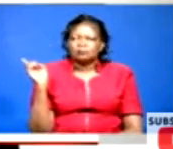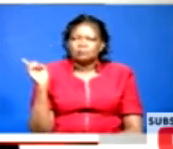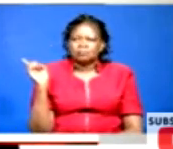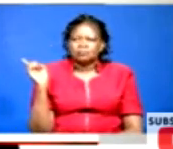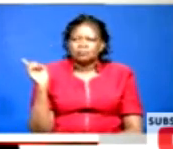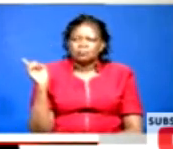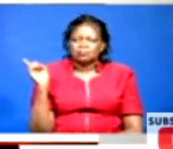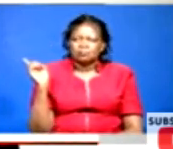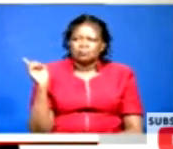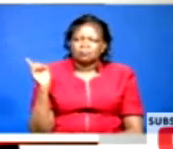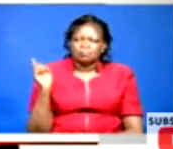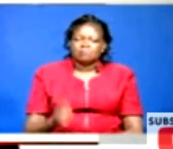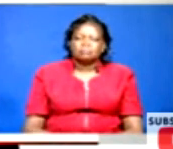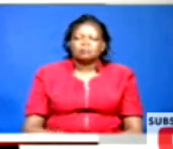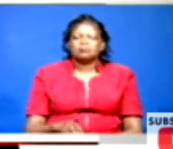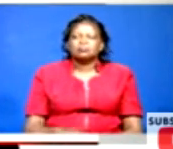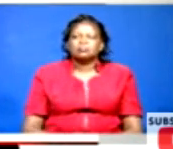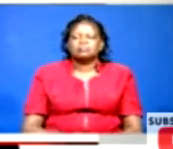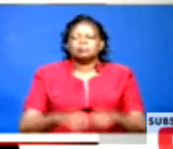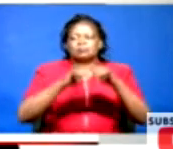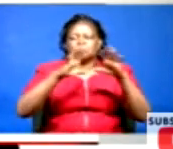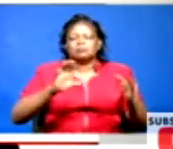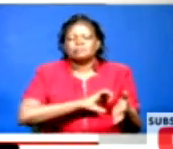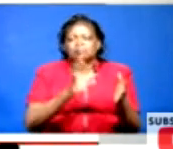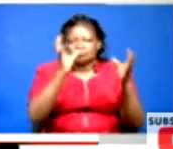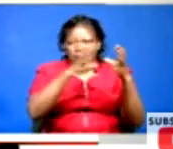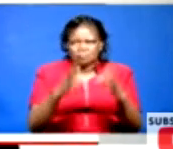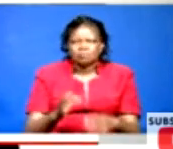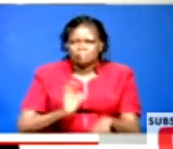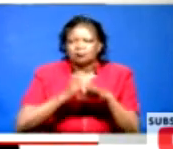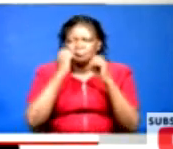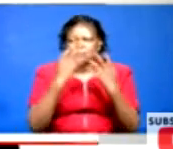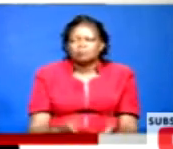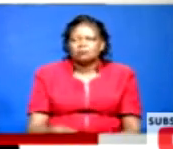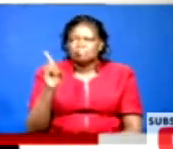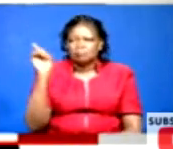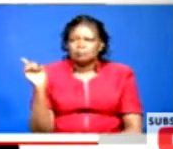23,938,039 Kenya shillings. Devolution Empowerment Party will receive